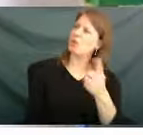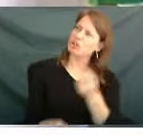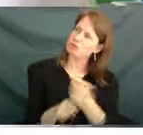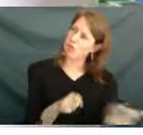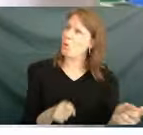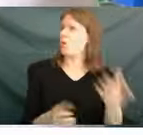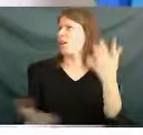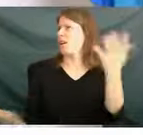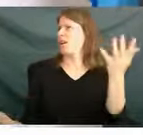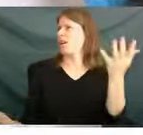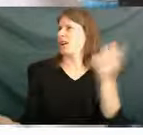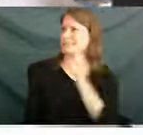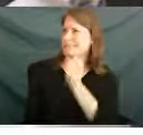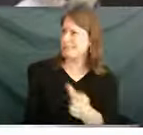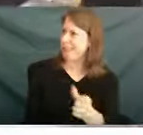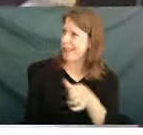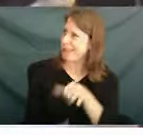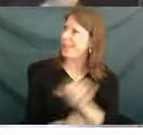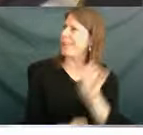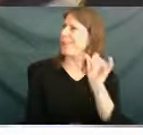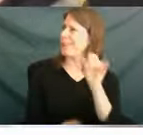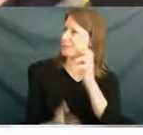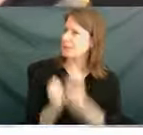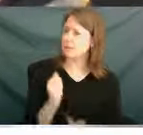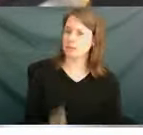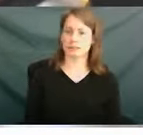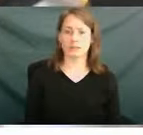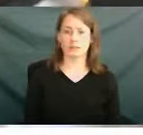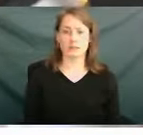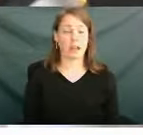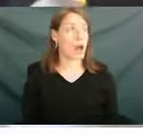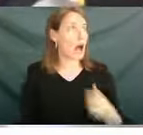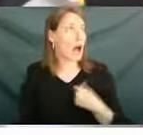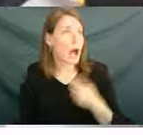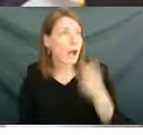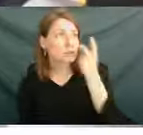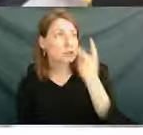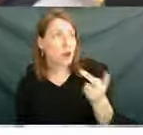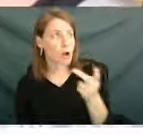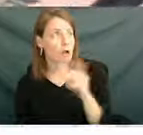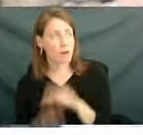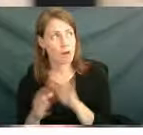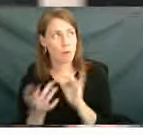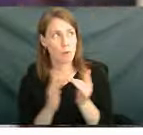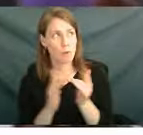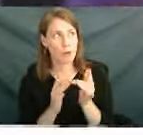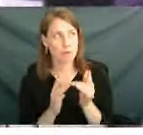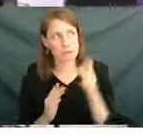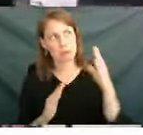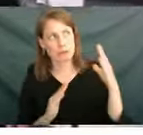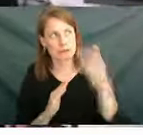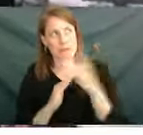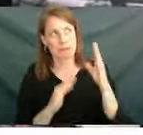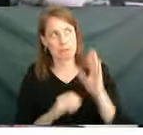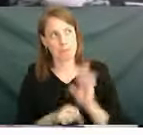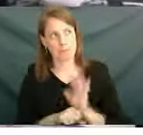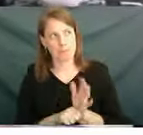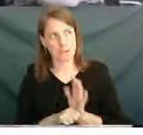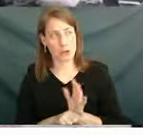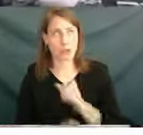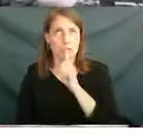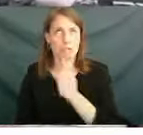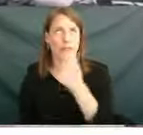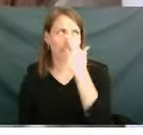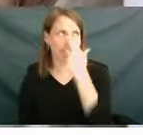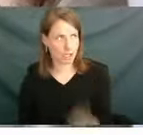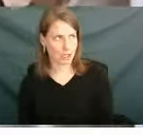saw it on the web and it was like the top one there. It was really funny. So you found it funny? You could see